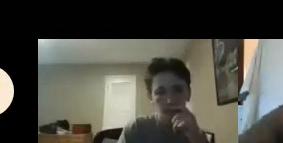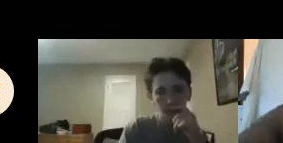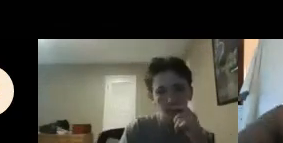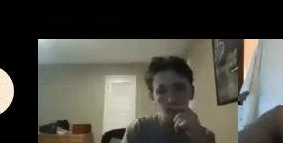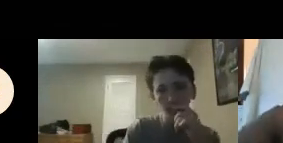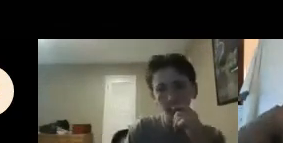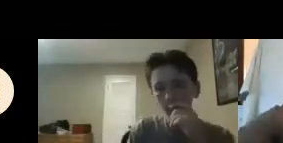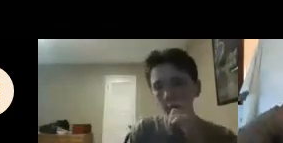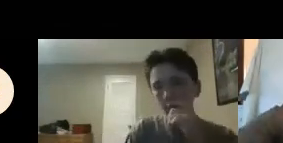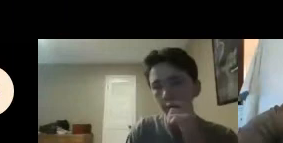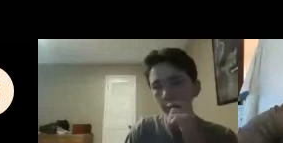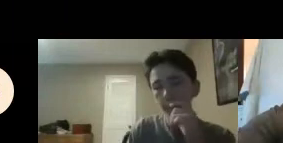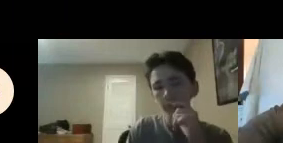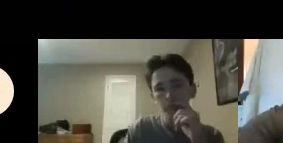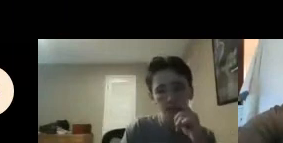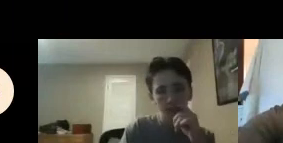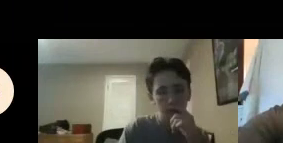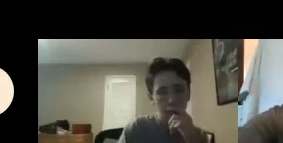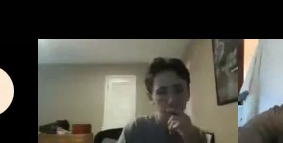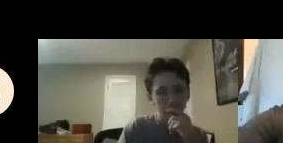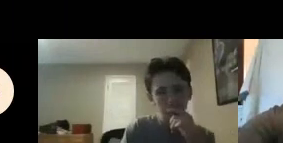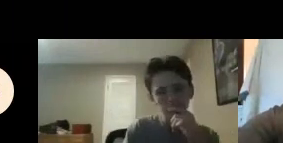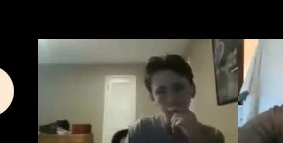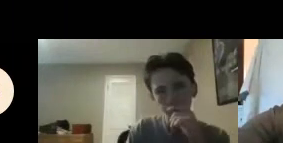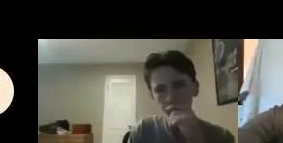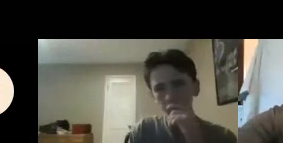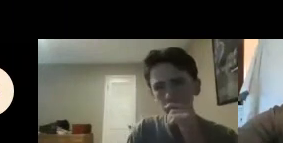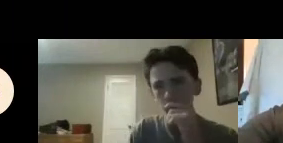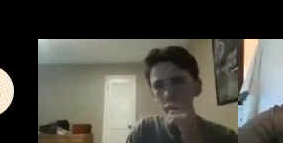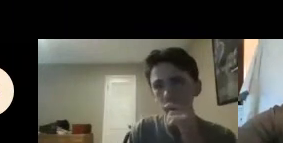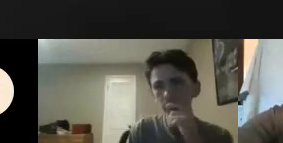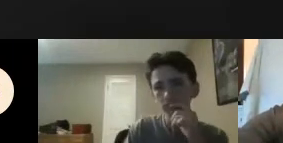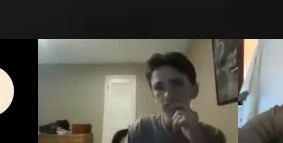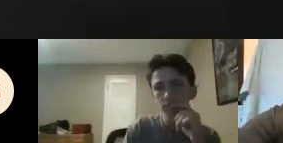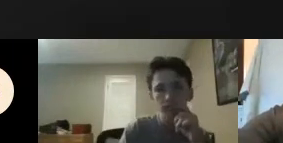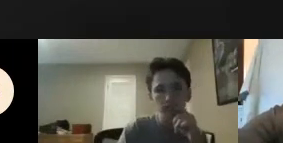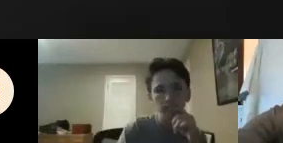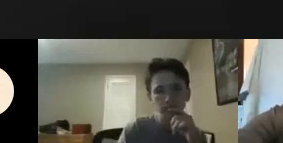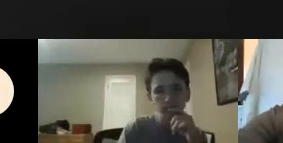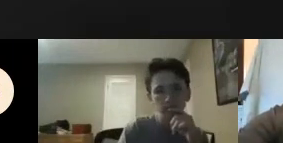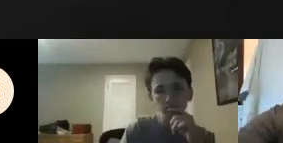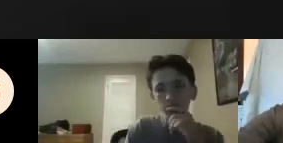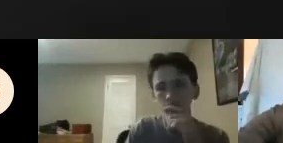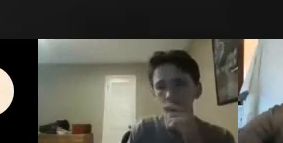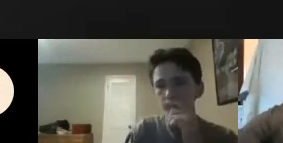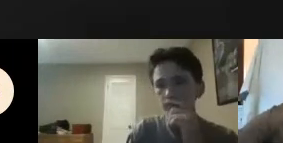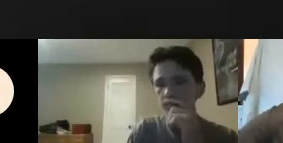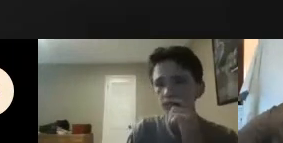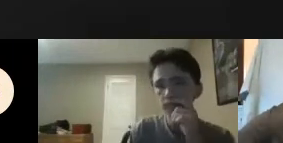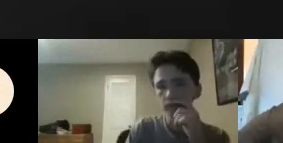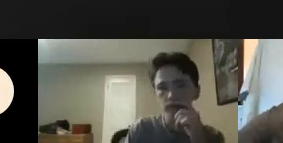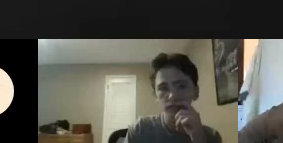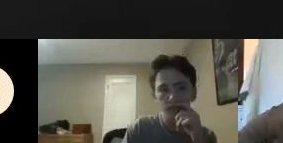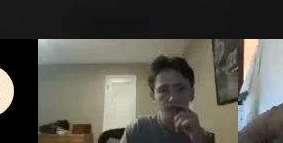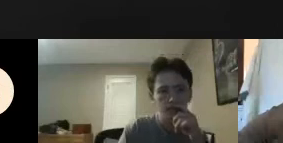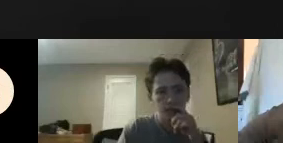well. So I'll finish with just this idea. I wanted to share with you some really cool things that are happening in Kentucky.